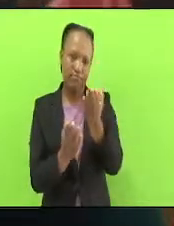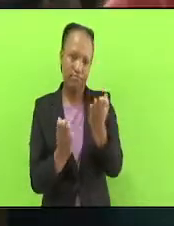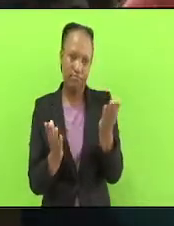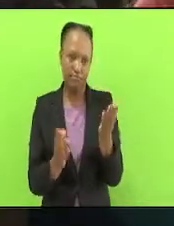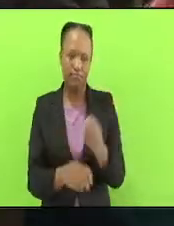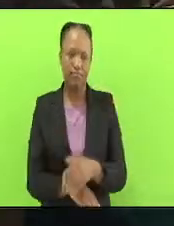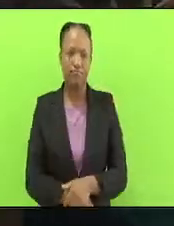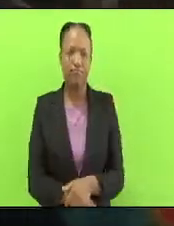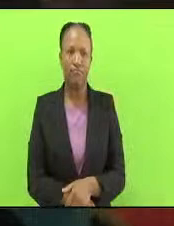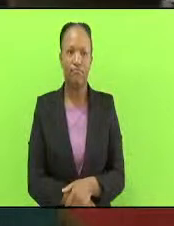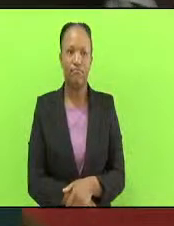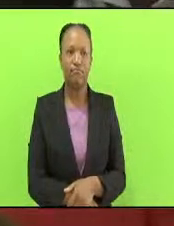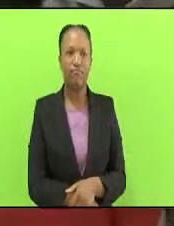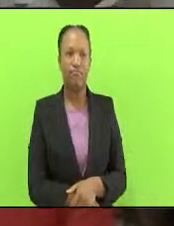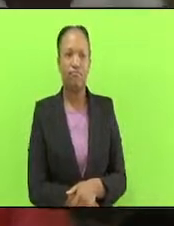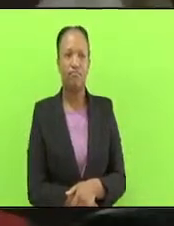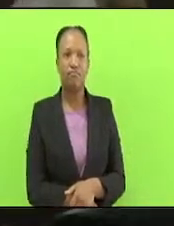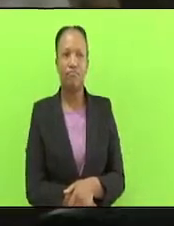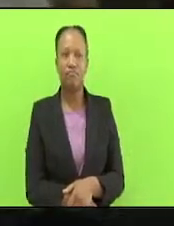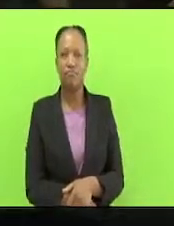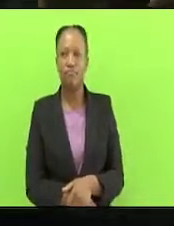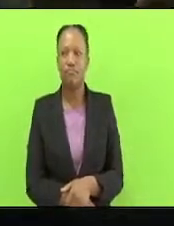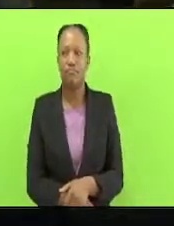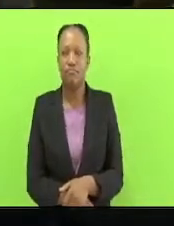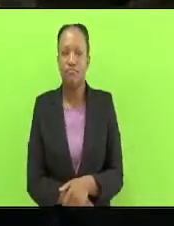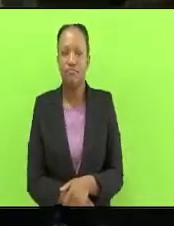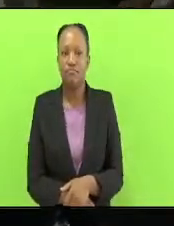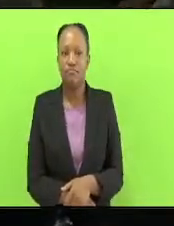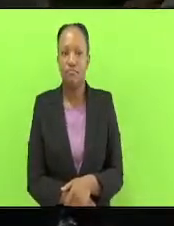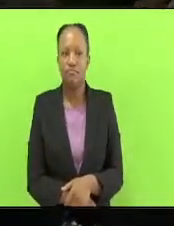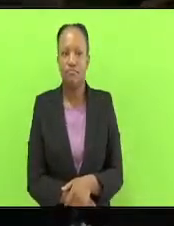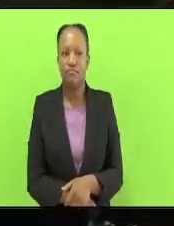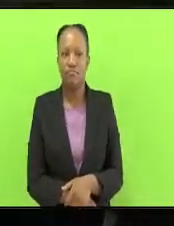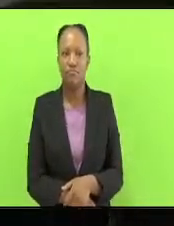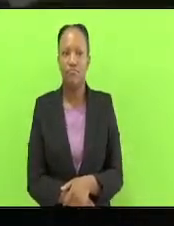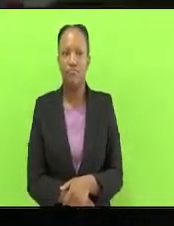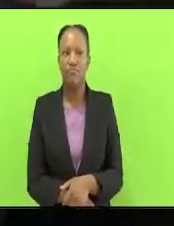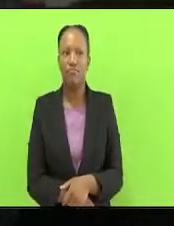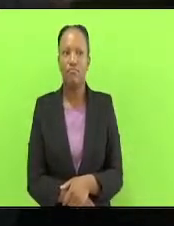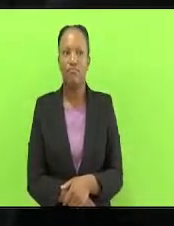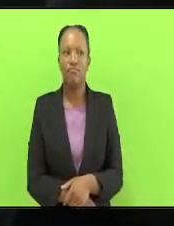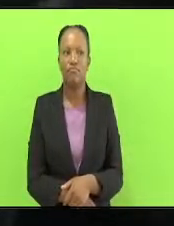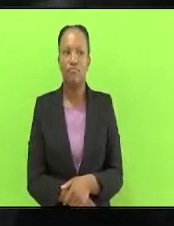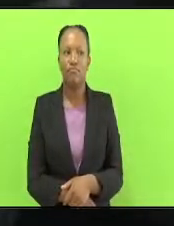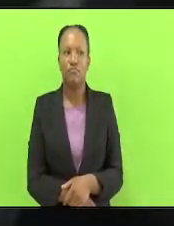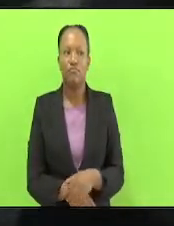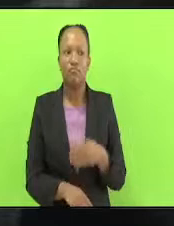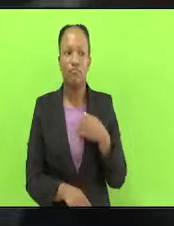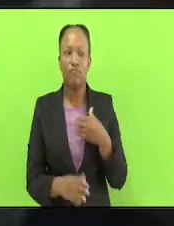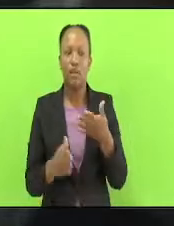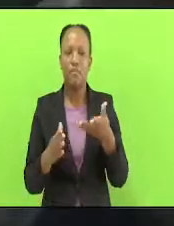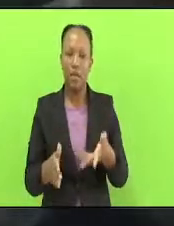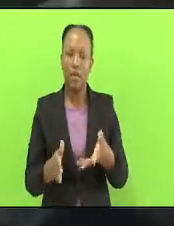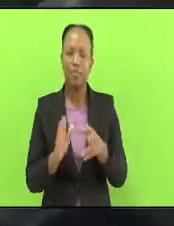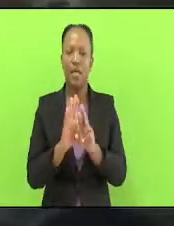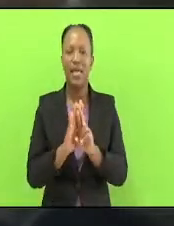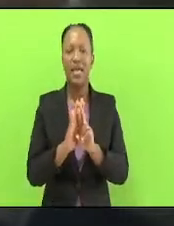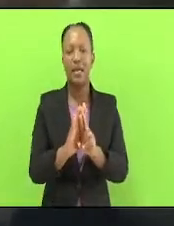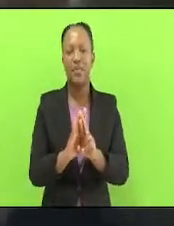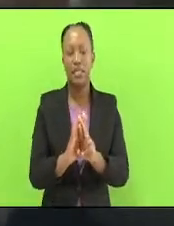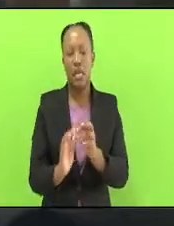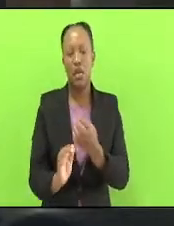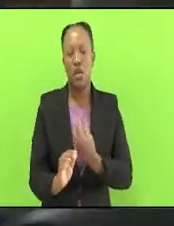Greetings, Botsadi. greetings to Ke members of mo- the ke public. emetse basha nna. I am here representing the youth. Ke